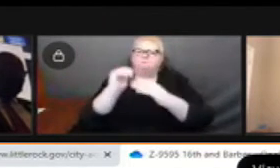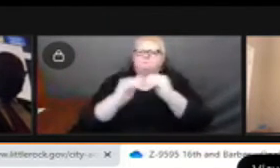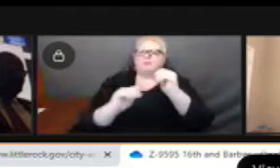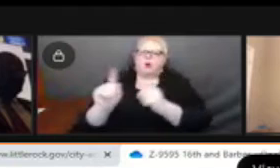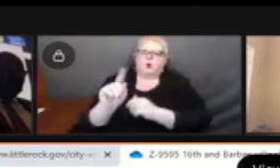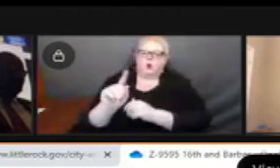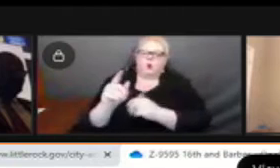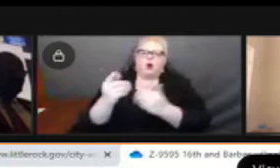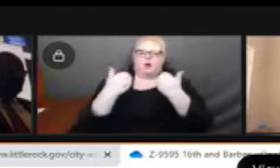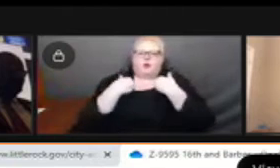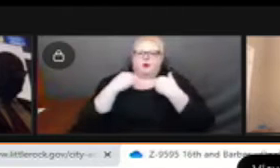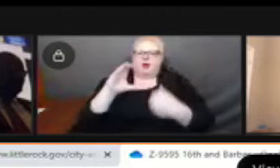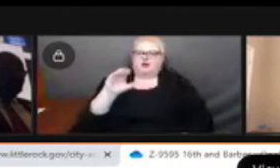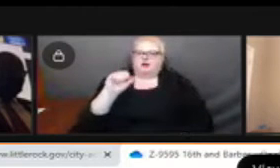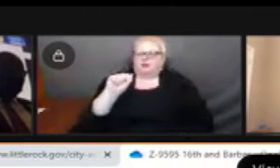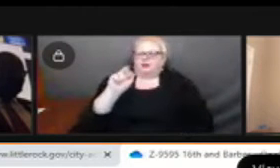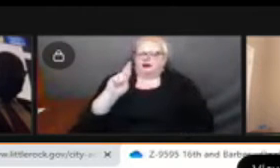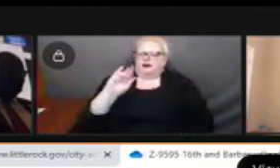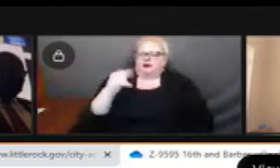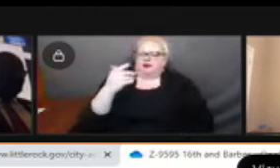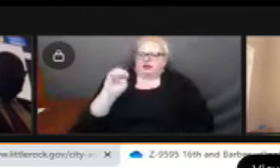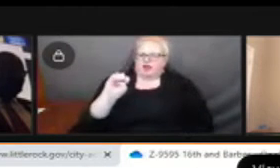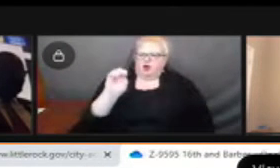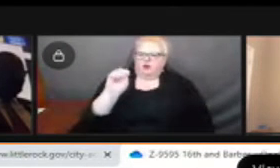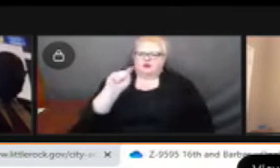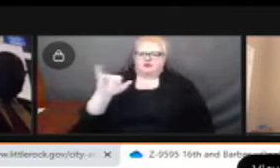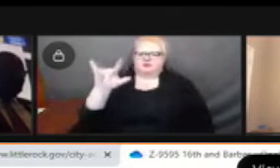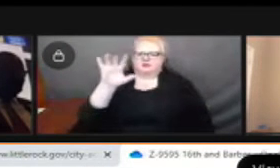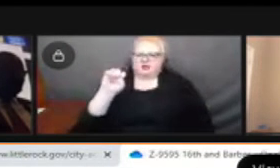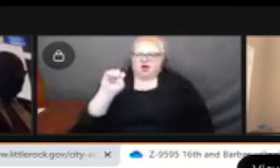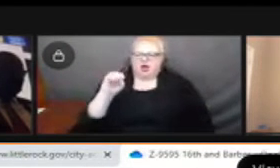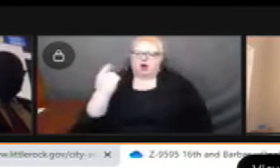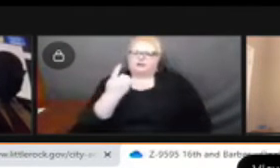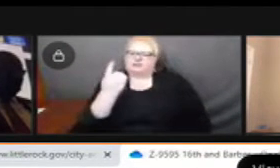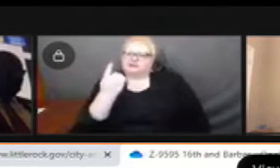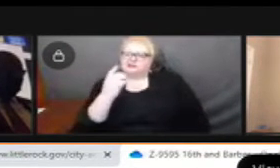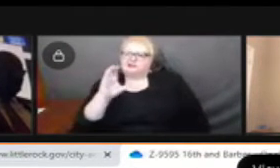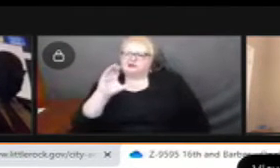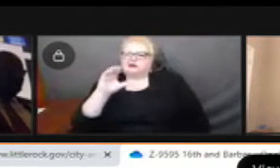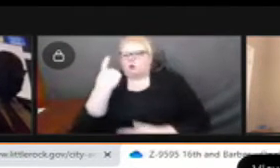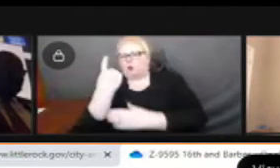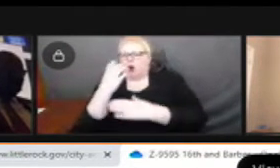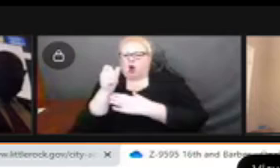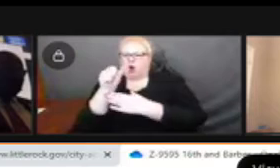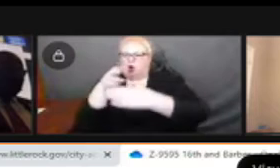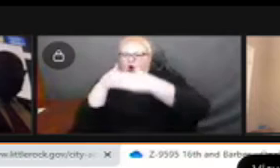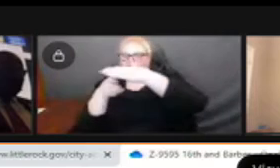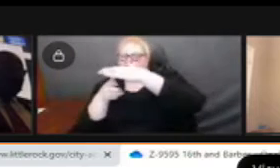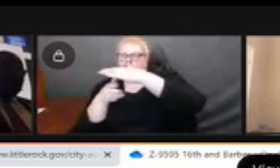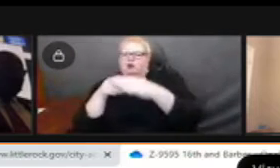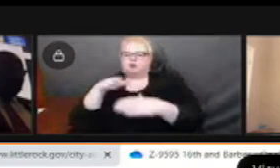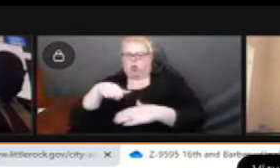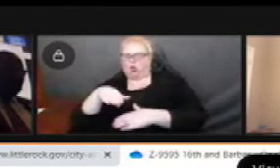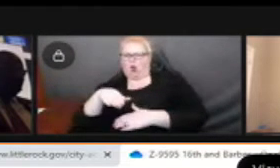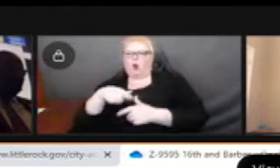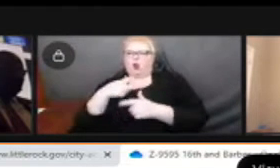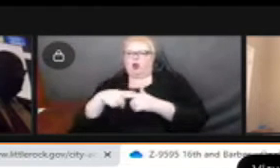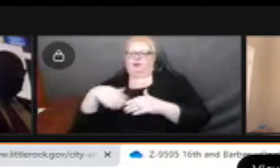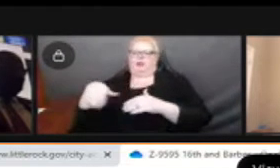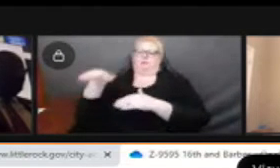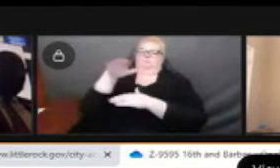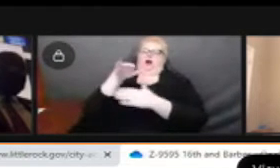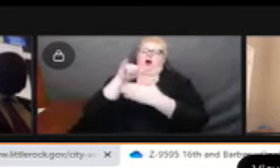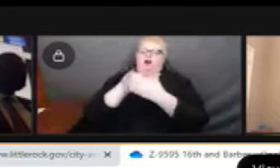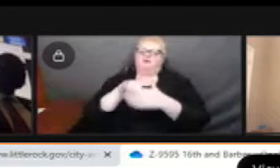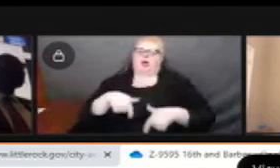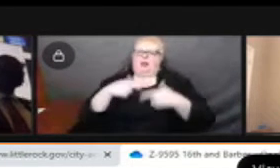a carriage house style. So there might be a single car garage on the lower level, and then a living space above it, as well